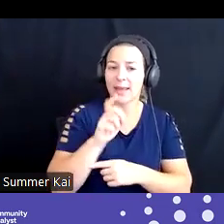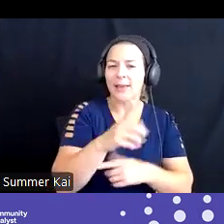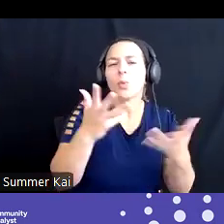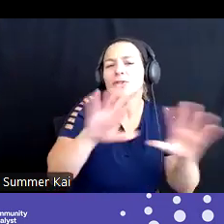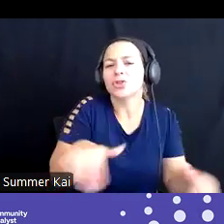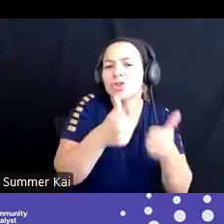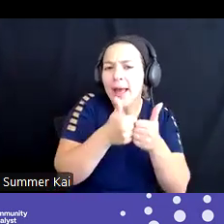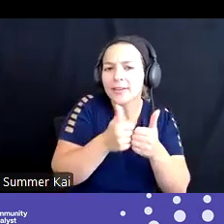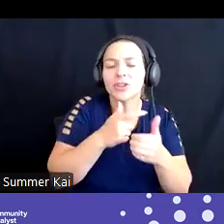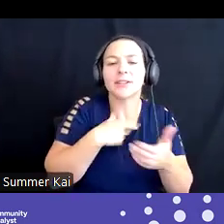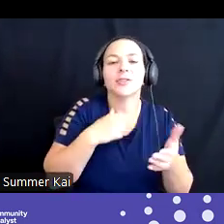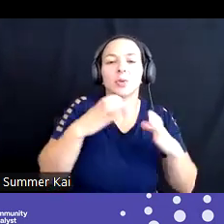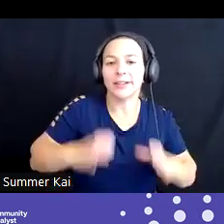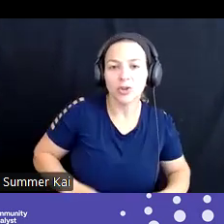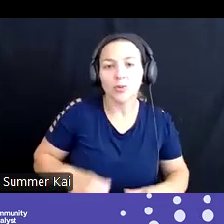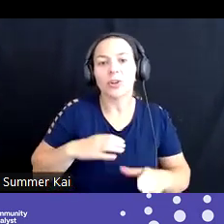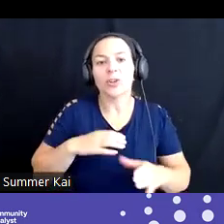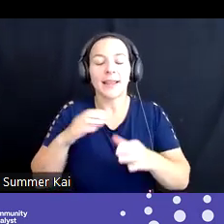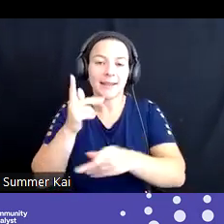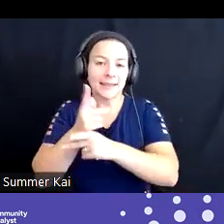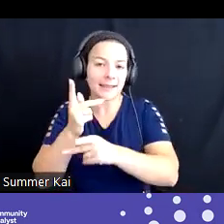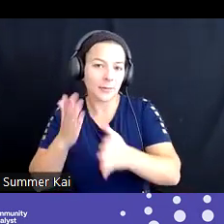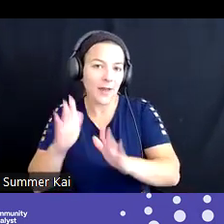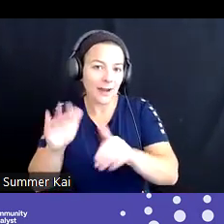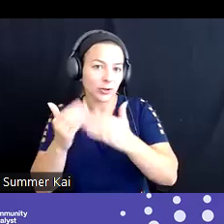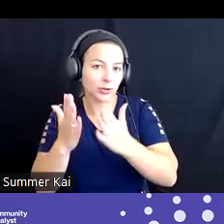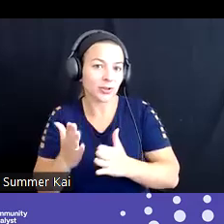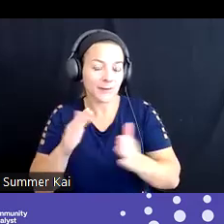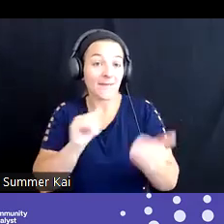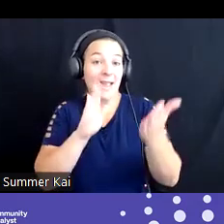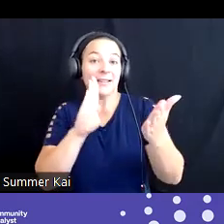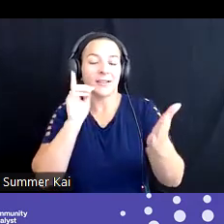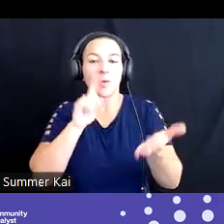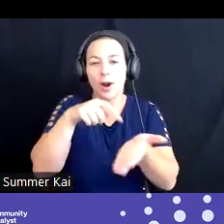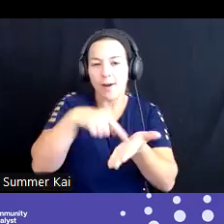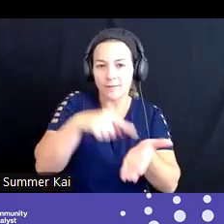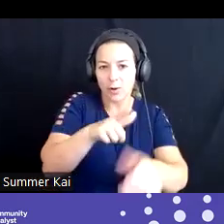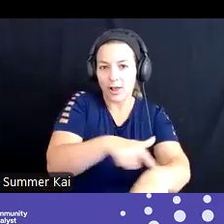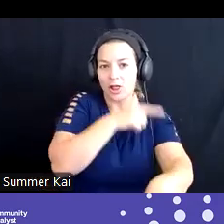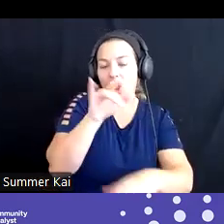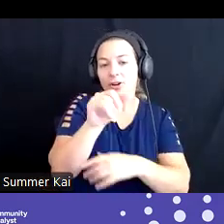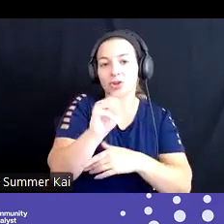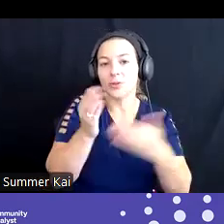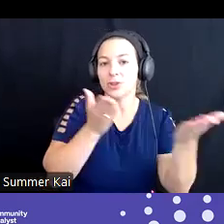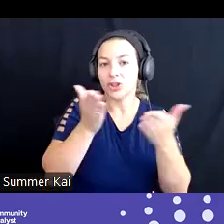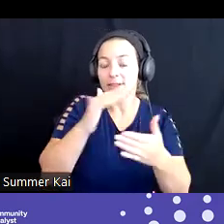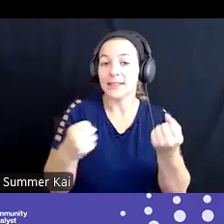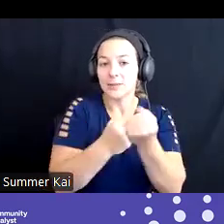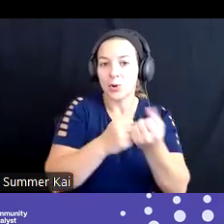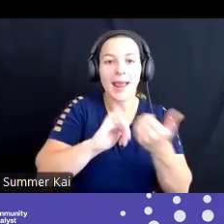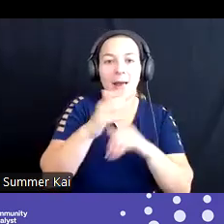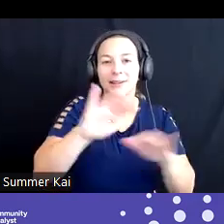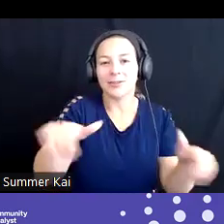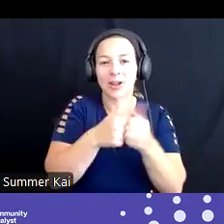challenges do consumers and caregivers face in affording long-term services and supports? And how do these challenges impact